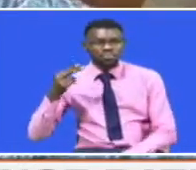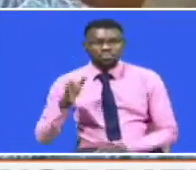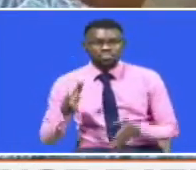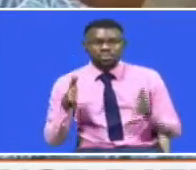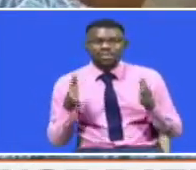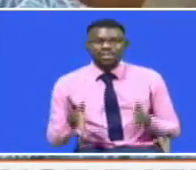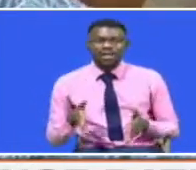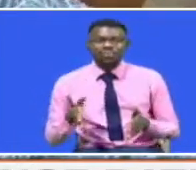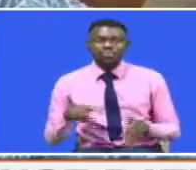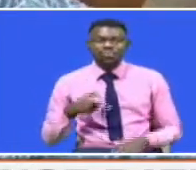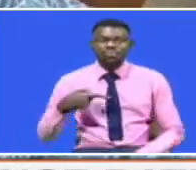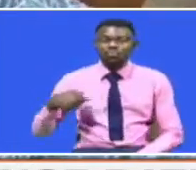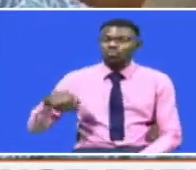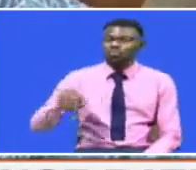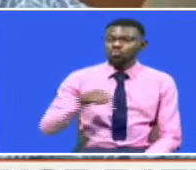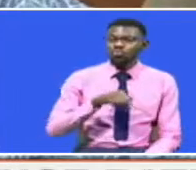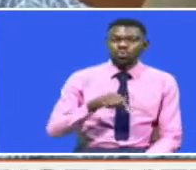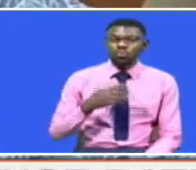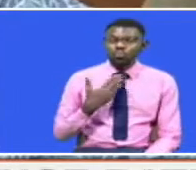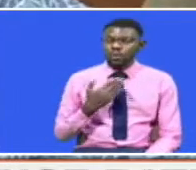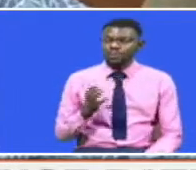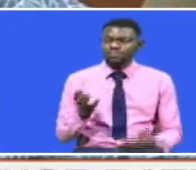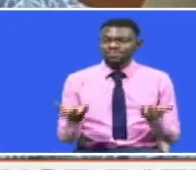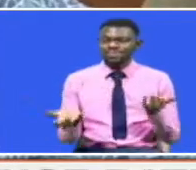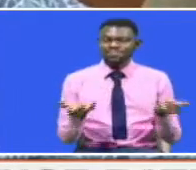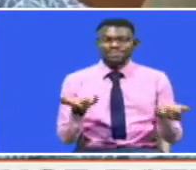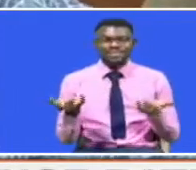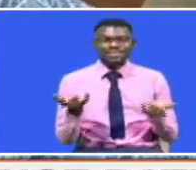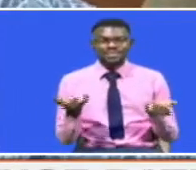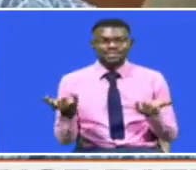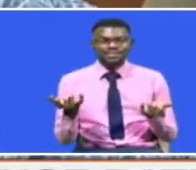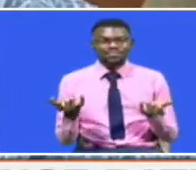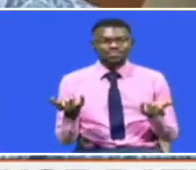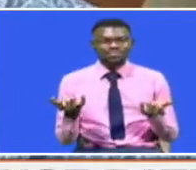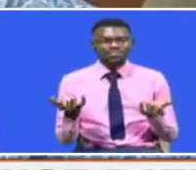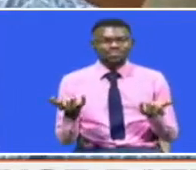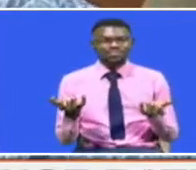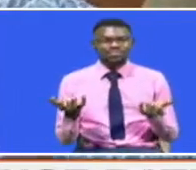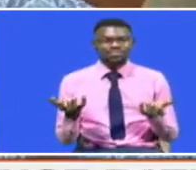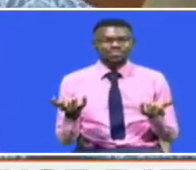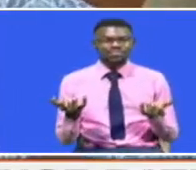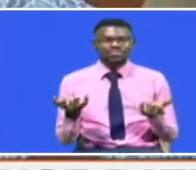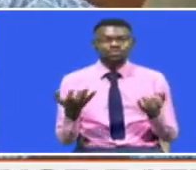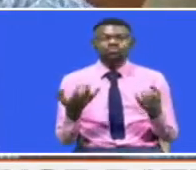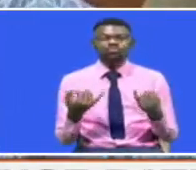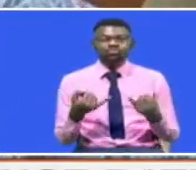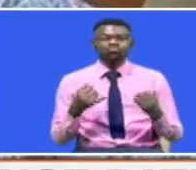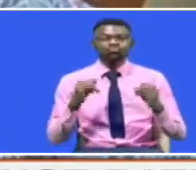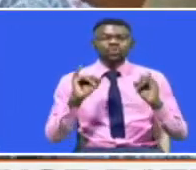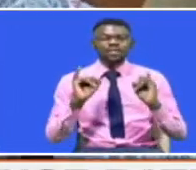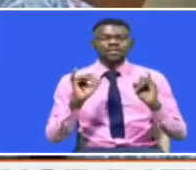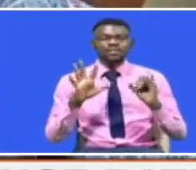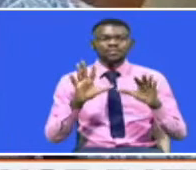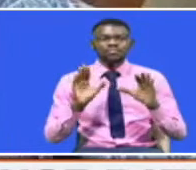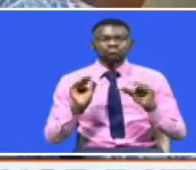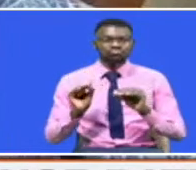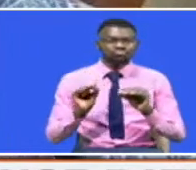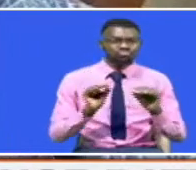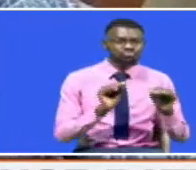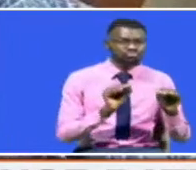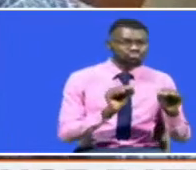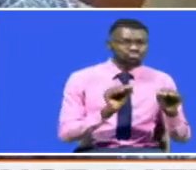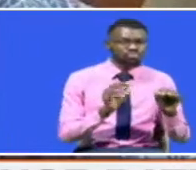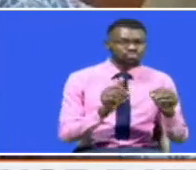that at least as a business, we move, we evaluate,